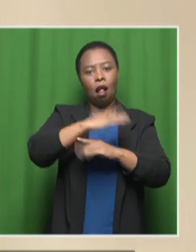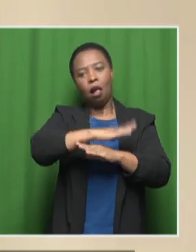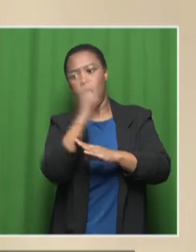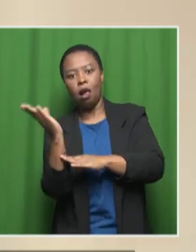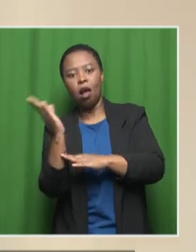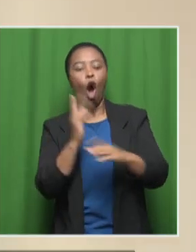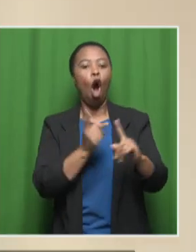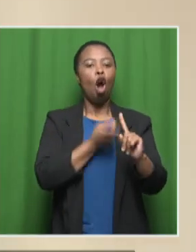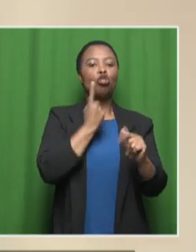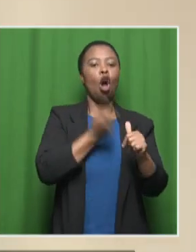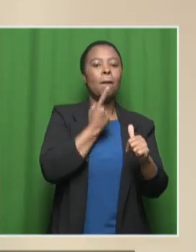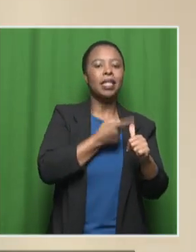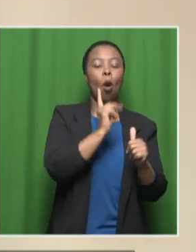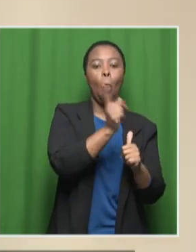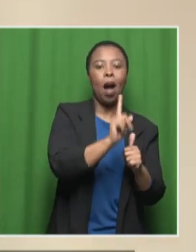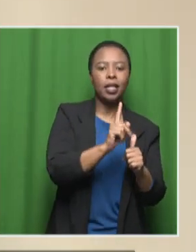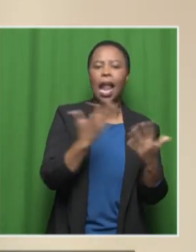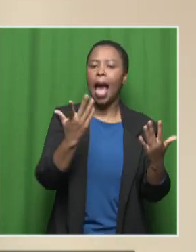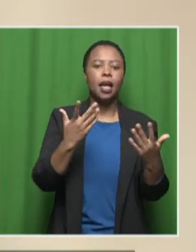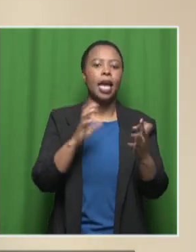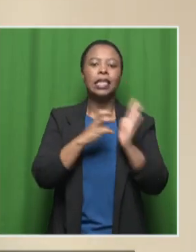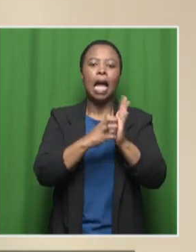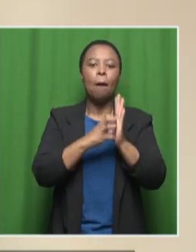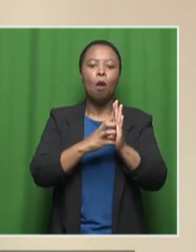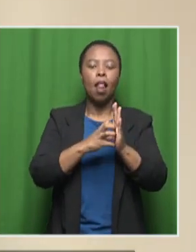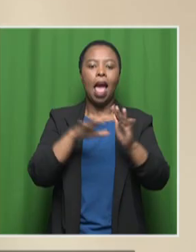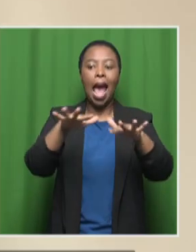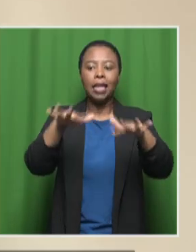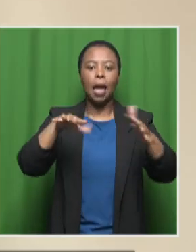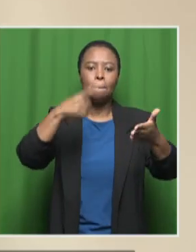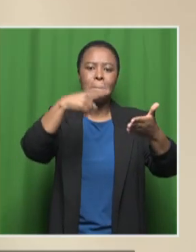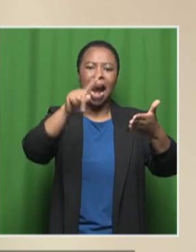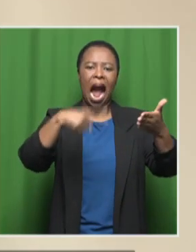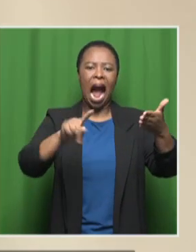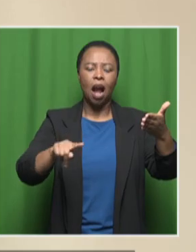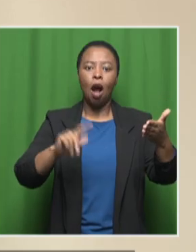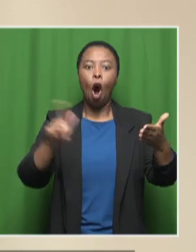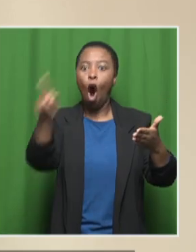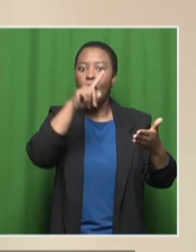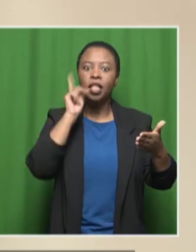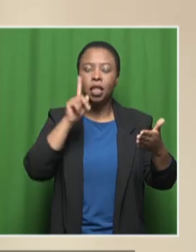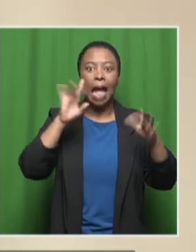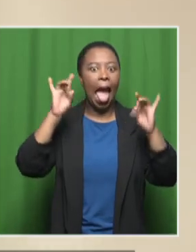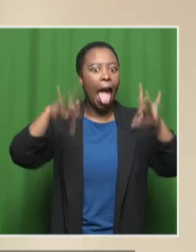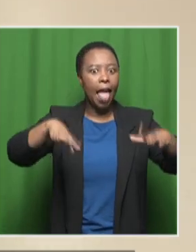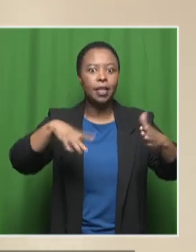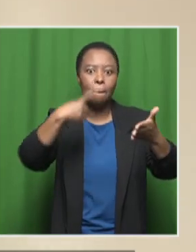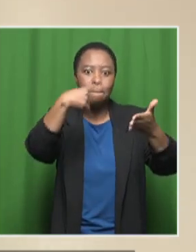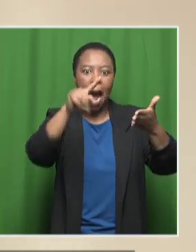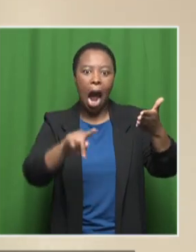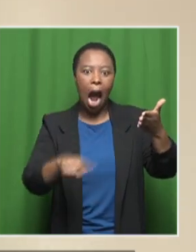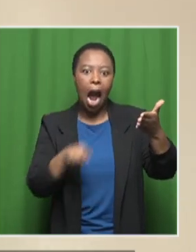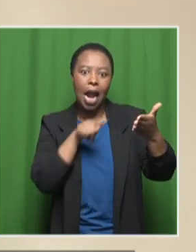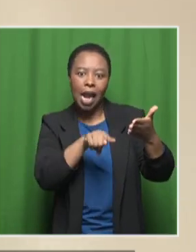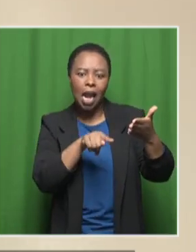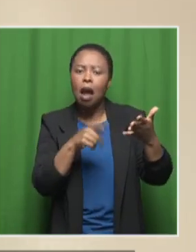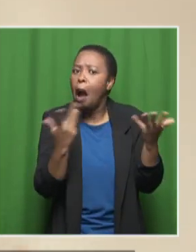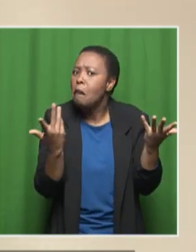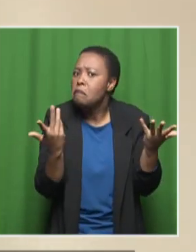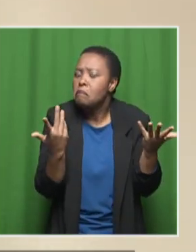automated. Yeah. So if you take sort of marking exams, for argument's sake, every teacher hates marking exams, but that is something that could